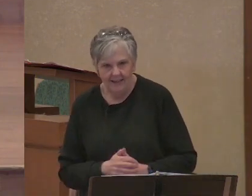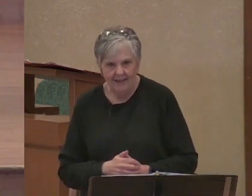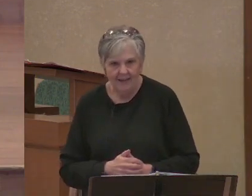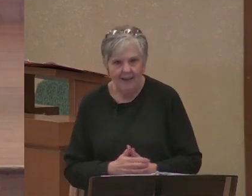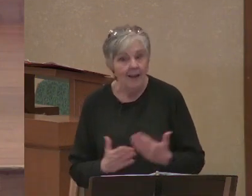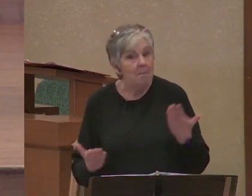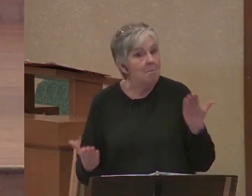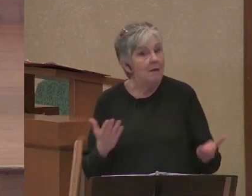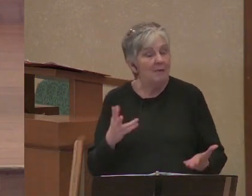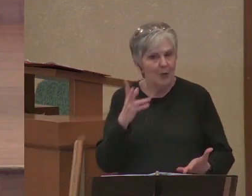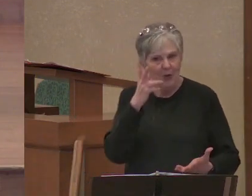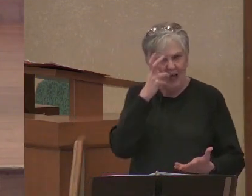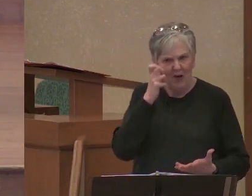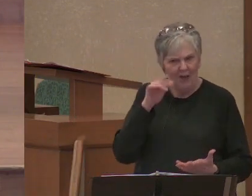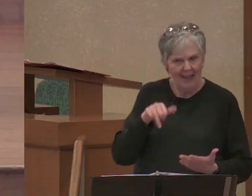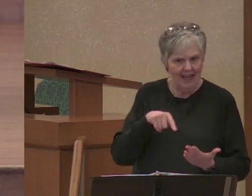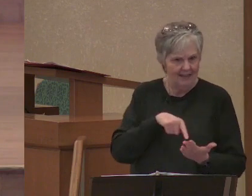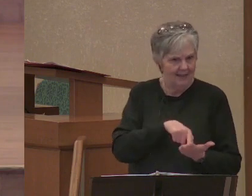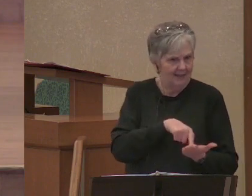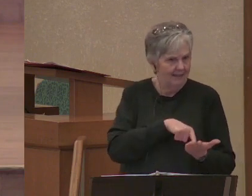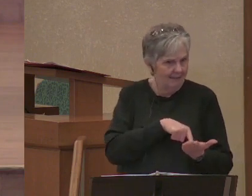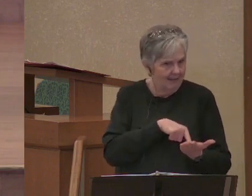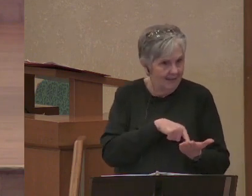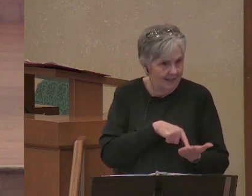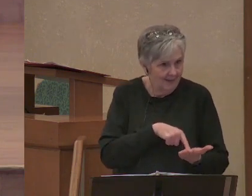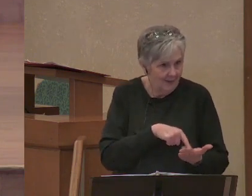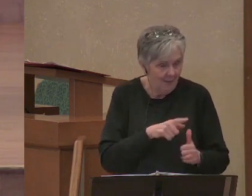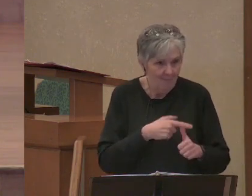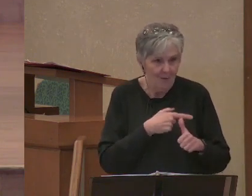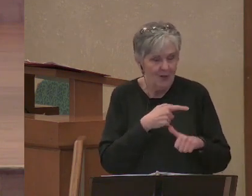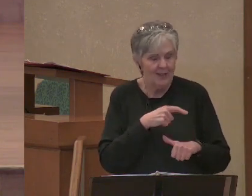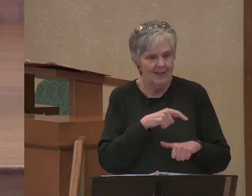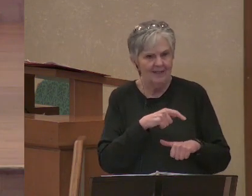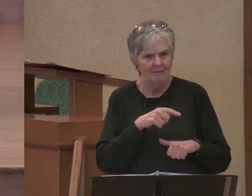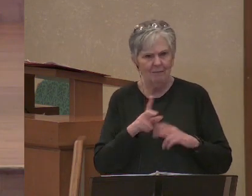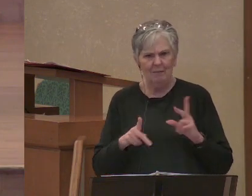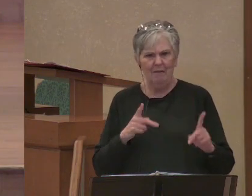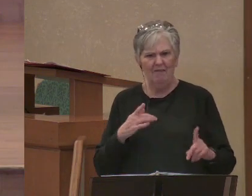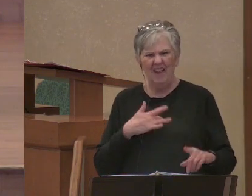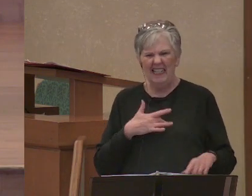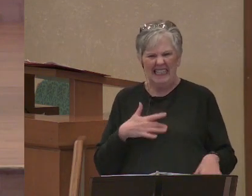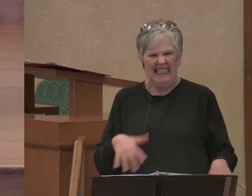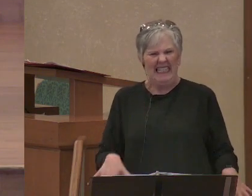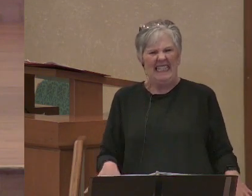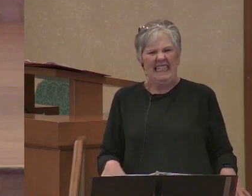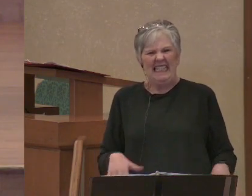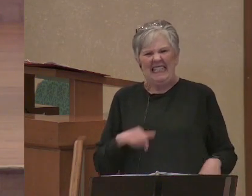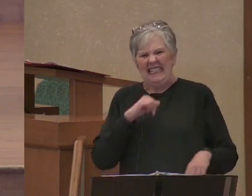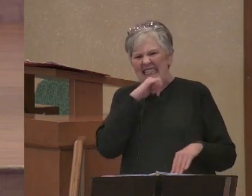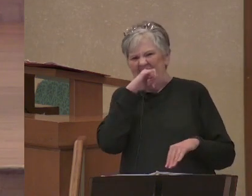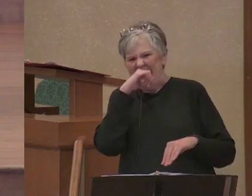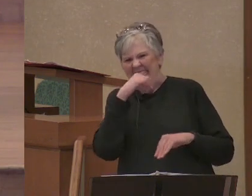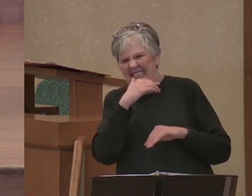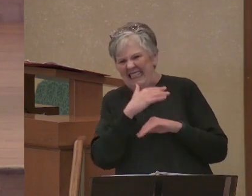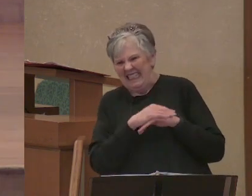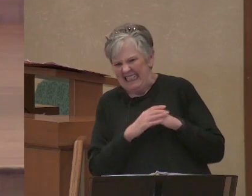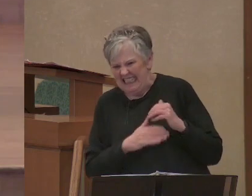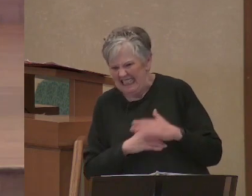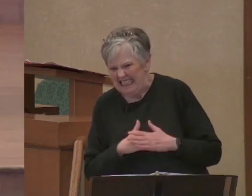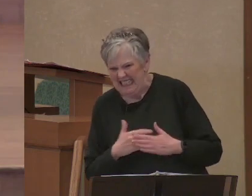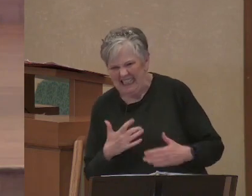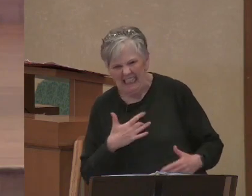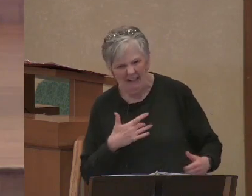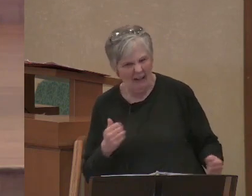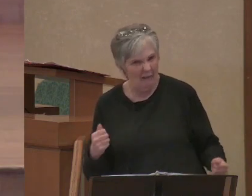were hearing that reading, or perhaps the first hearers of the reading started to feel a little uncomfortable, maybe a little frightened,